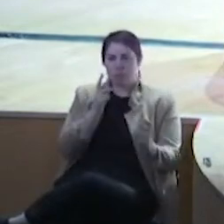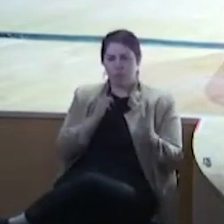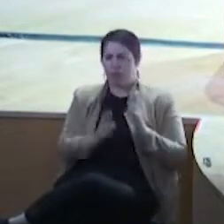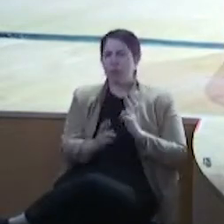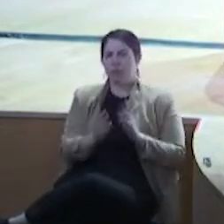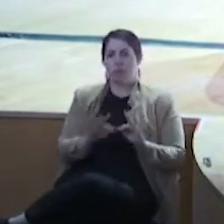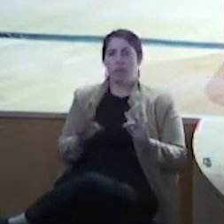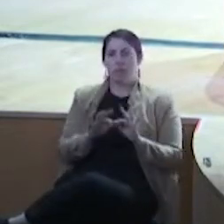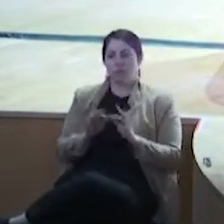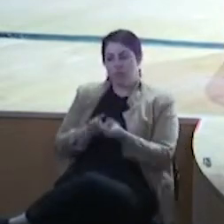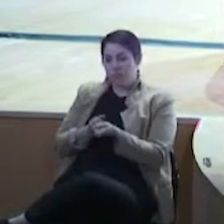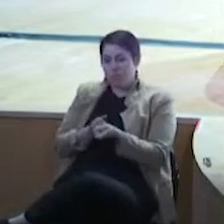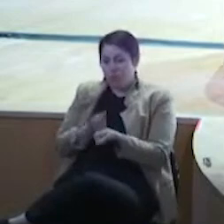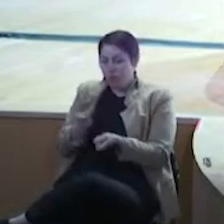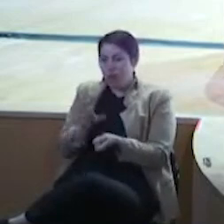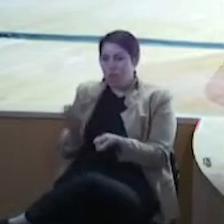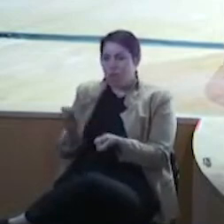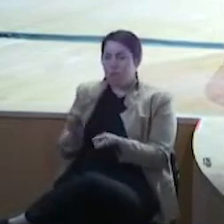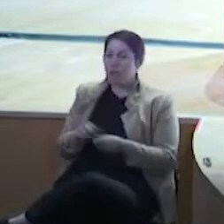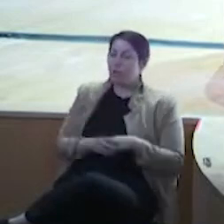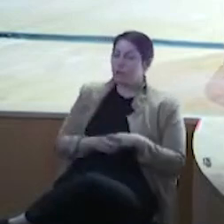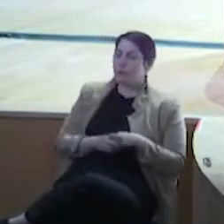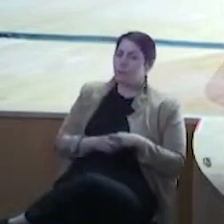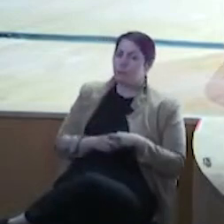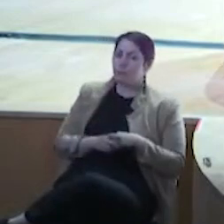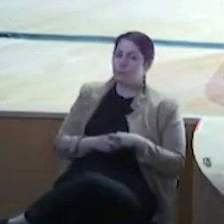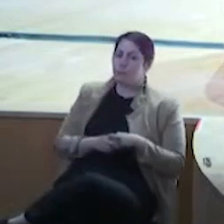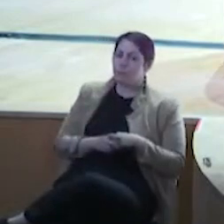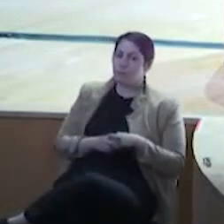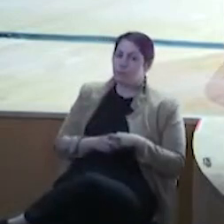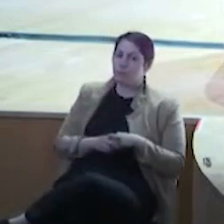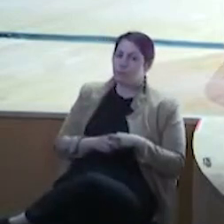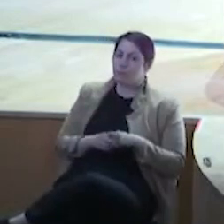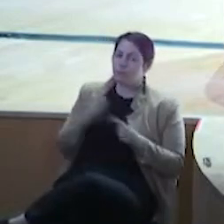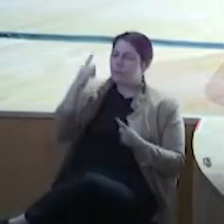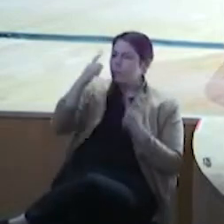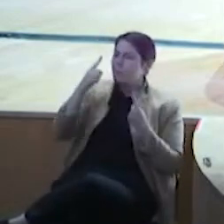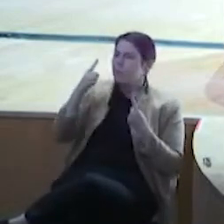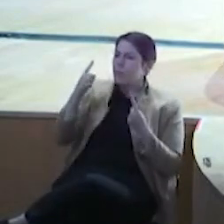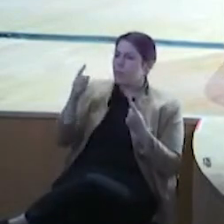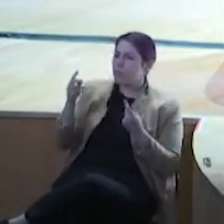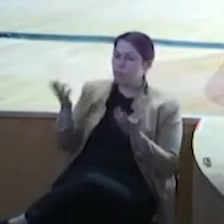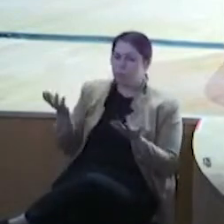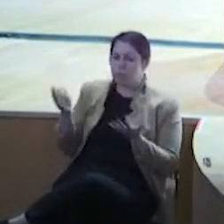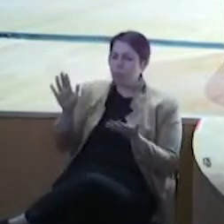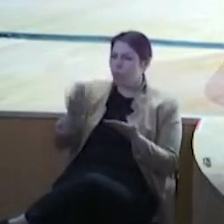towards our communities, our reserves.